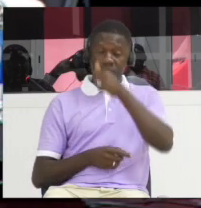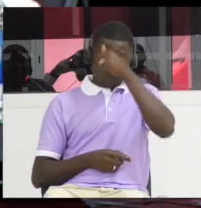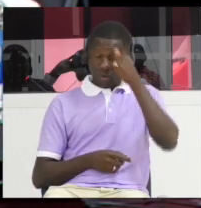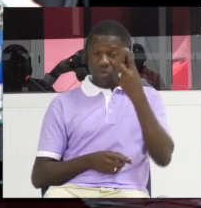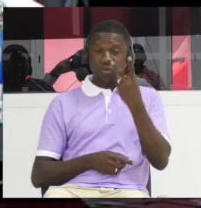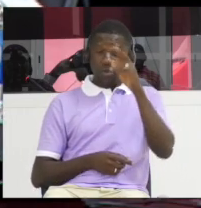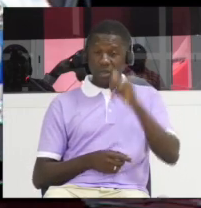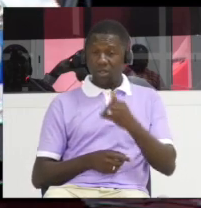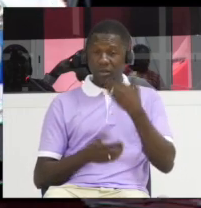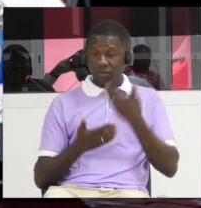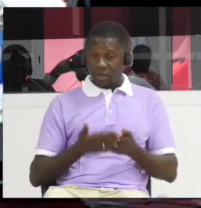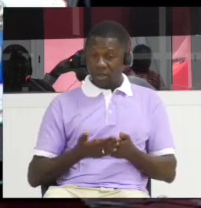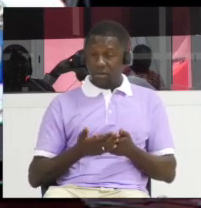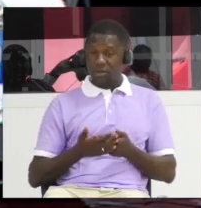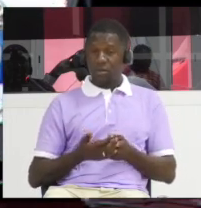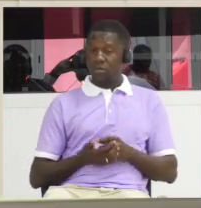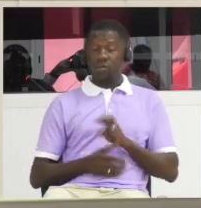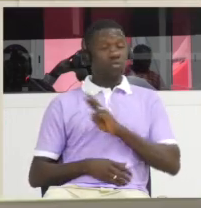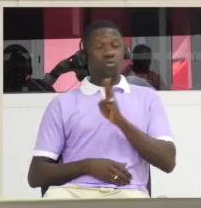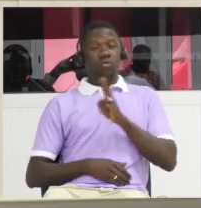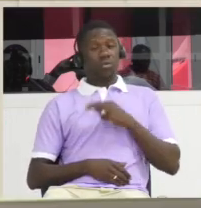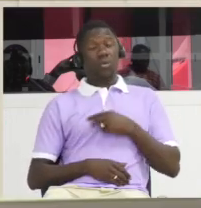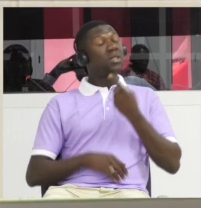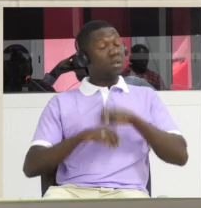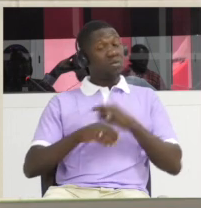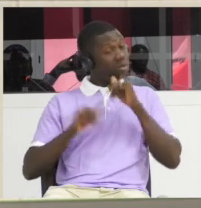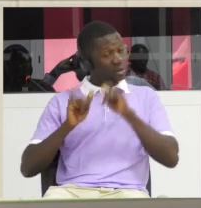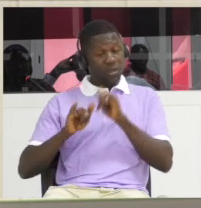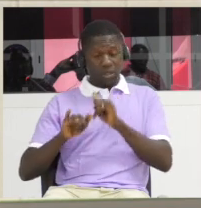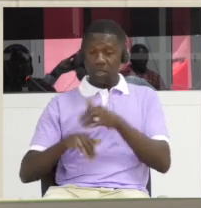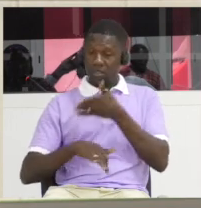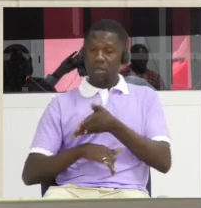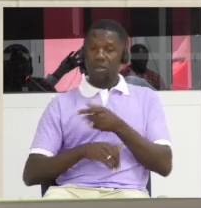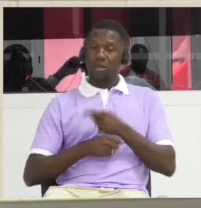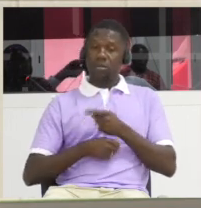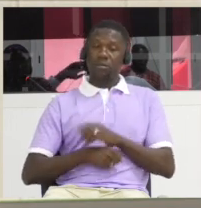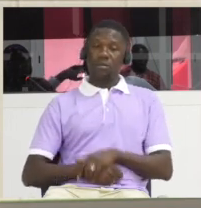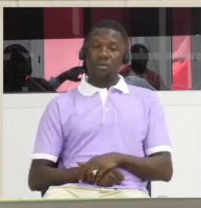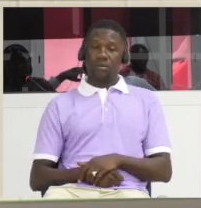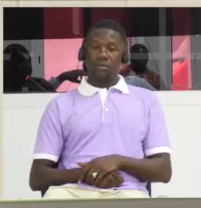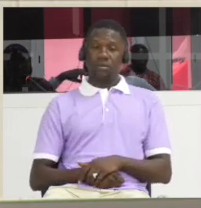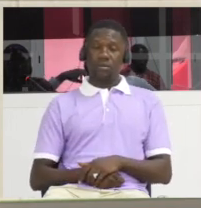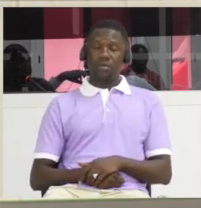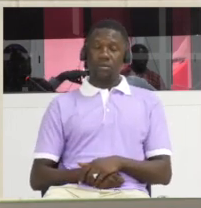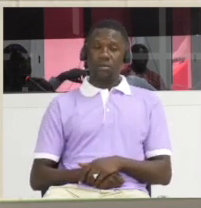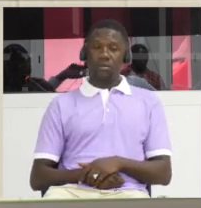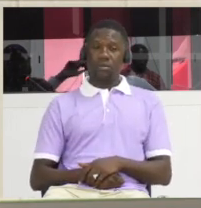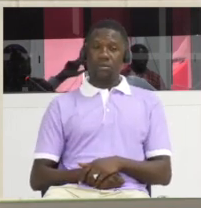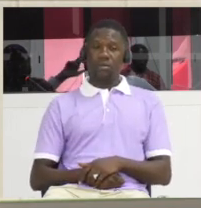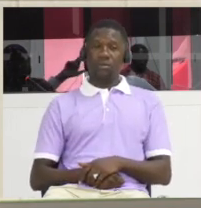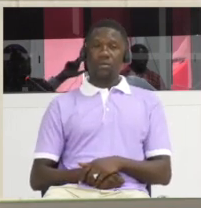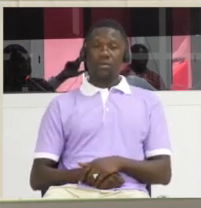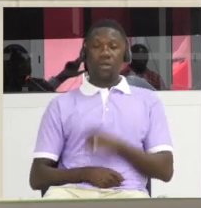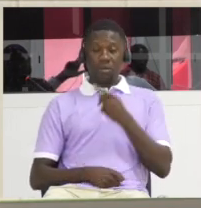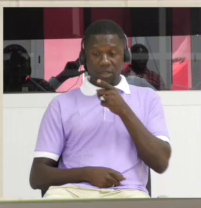after his contract ended? No, he was still here. It was really, I mean, this letter